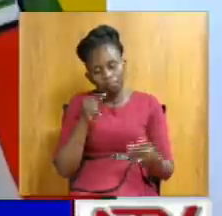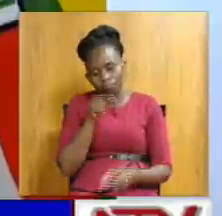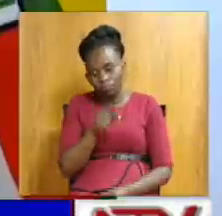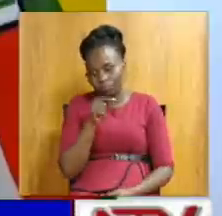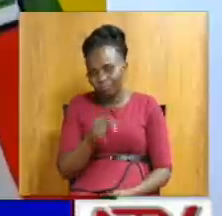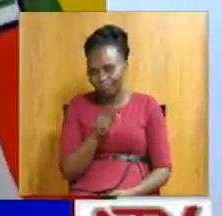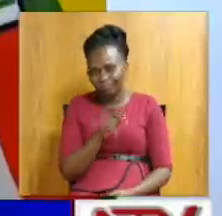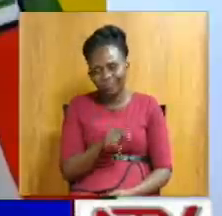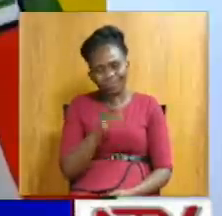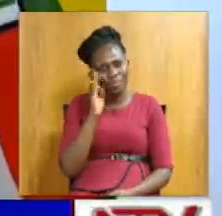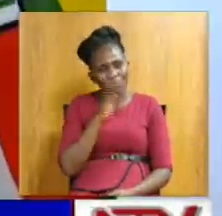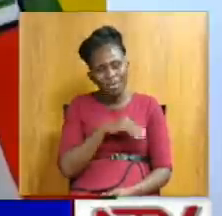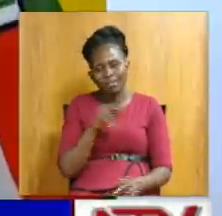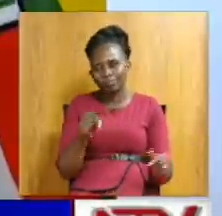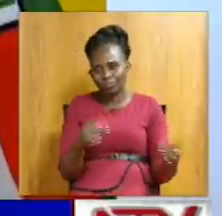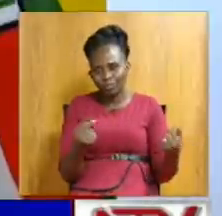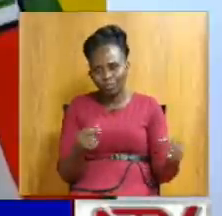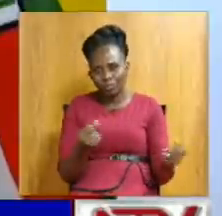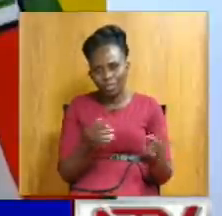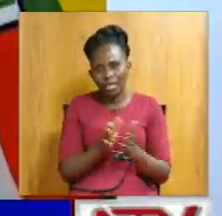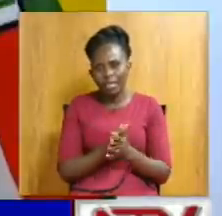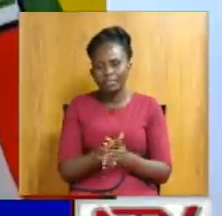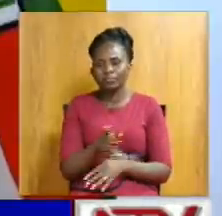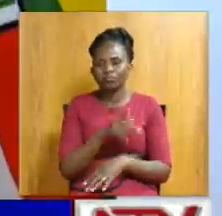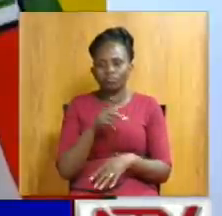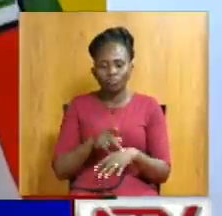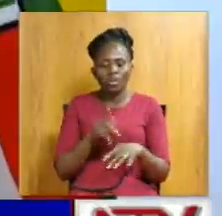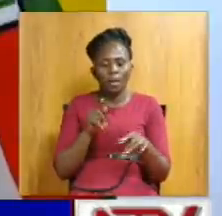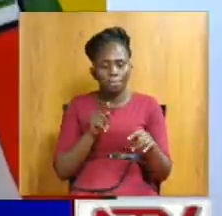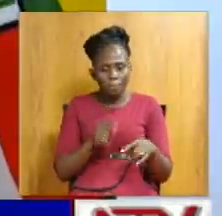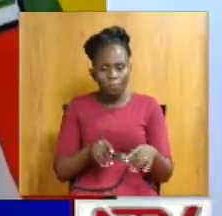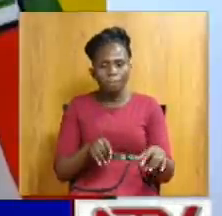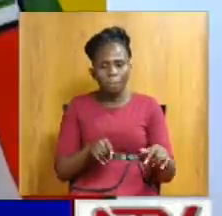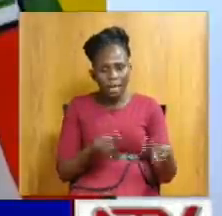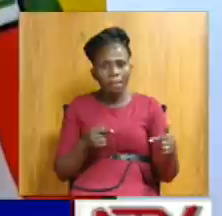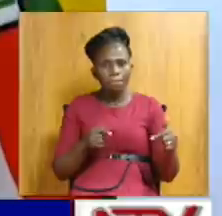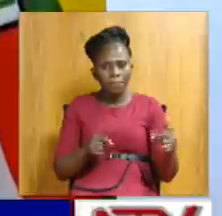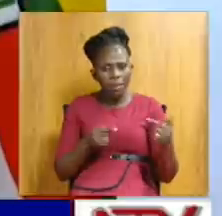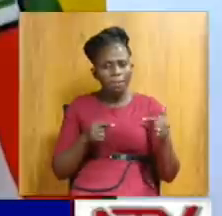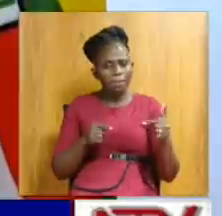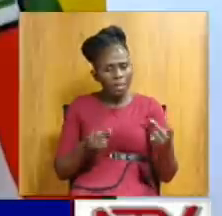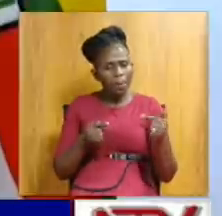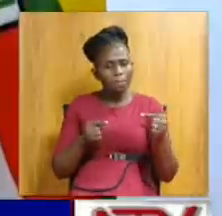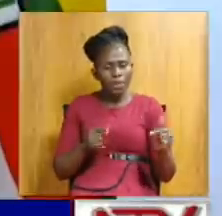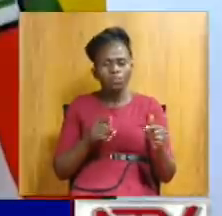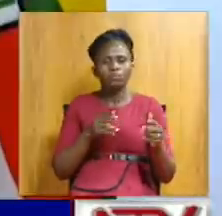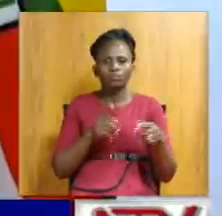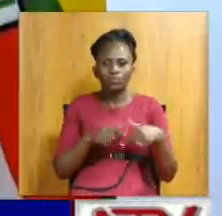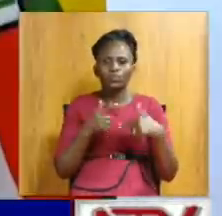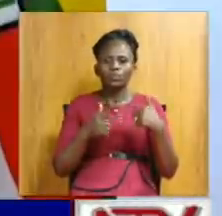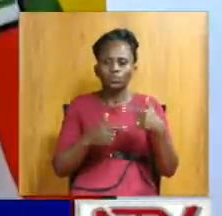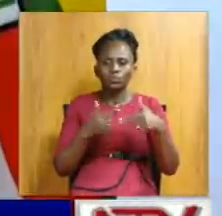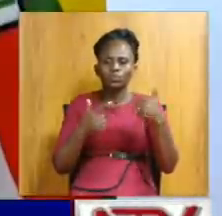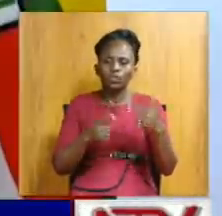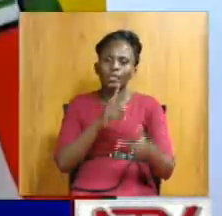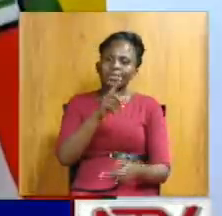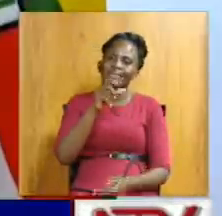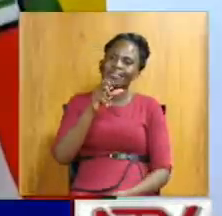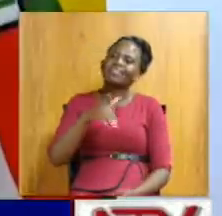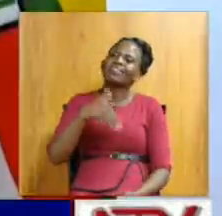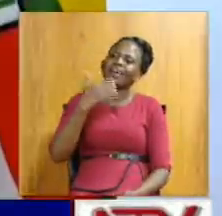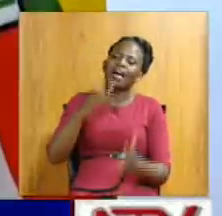rivalry and principled conflicts went on up to the time of independence and